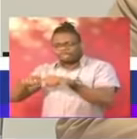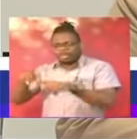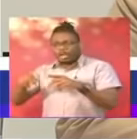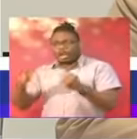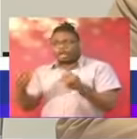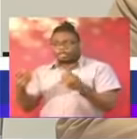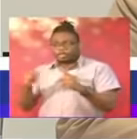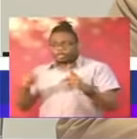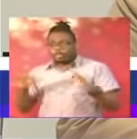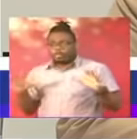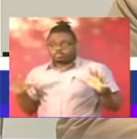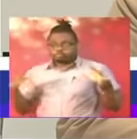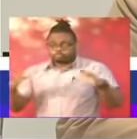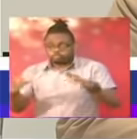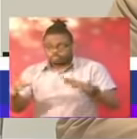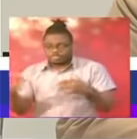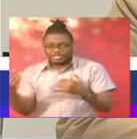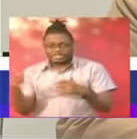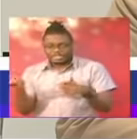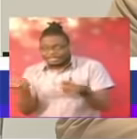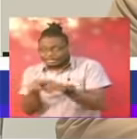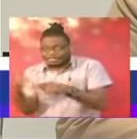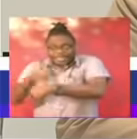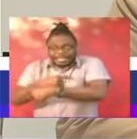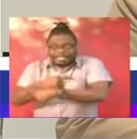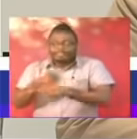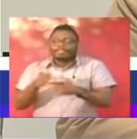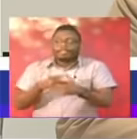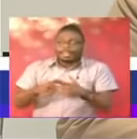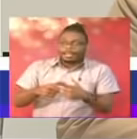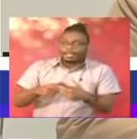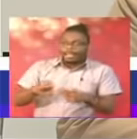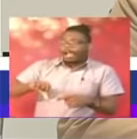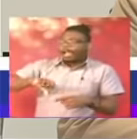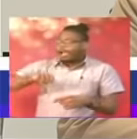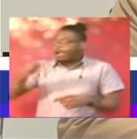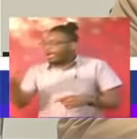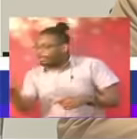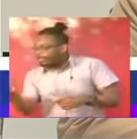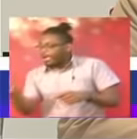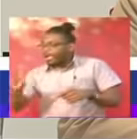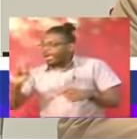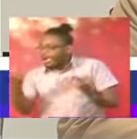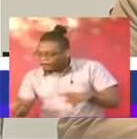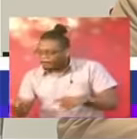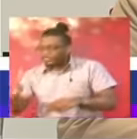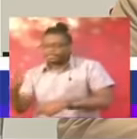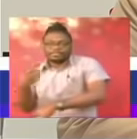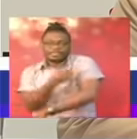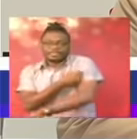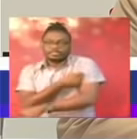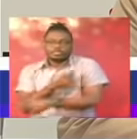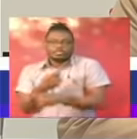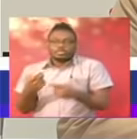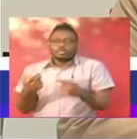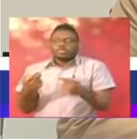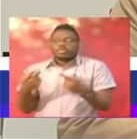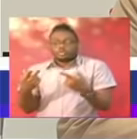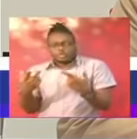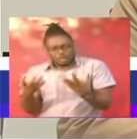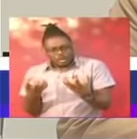thereafter. So those things do influence the sort of flow through the sites, but we do want to encourage all members of